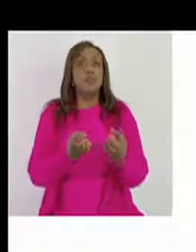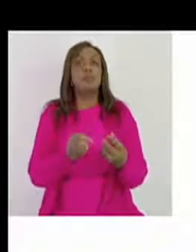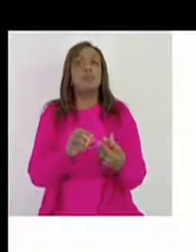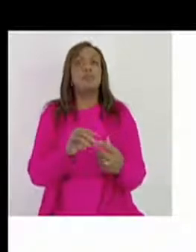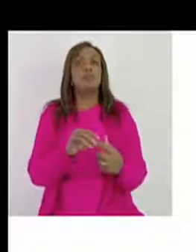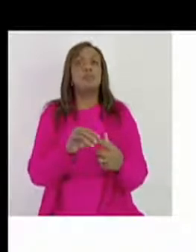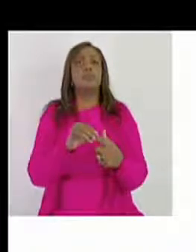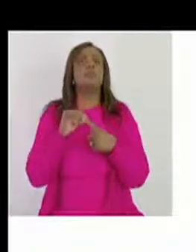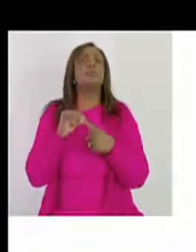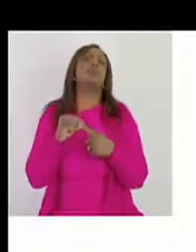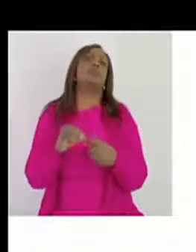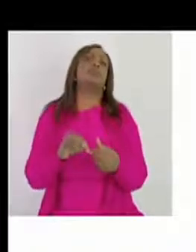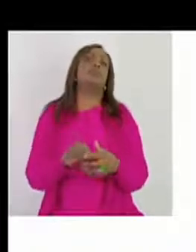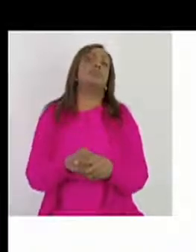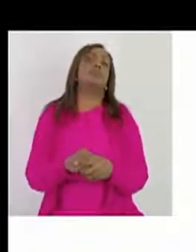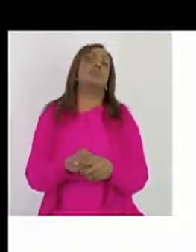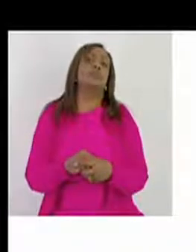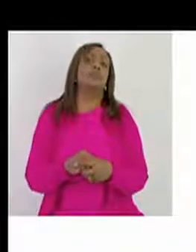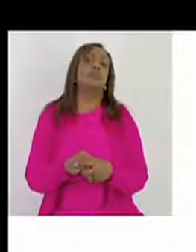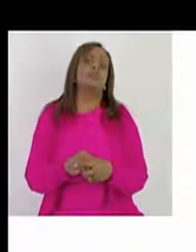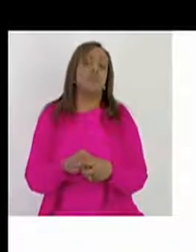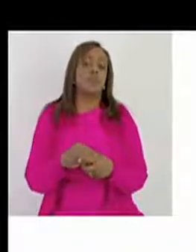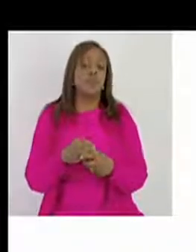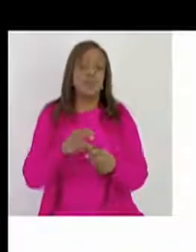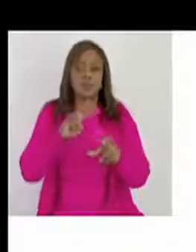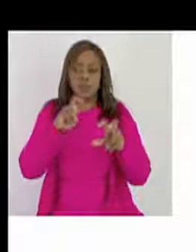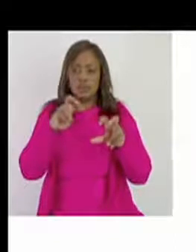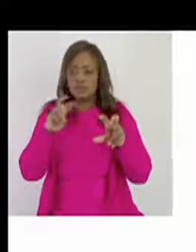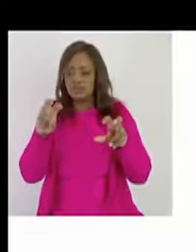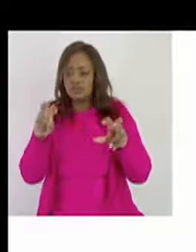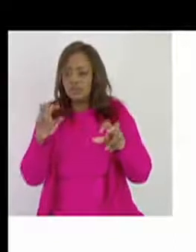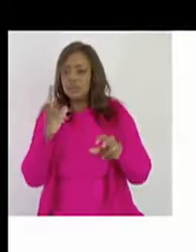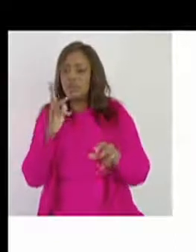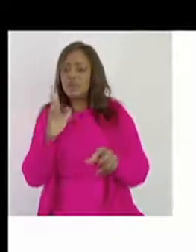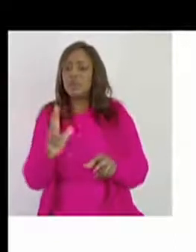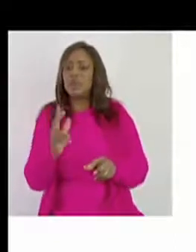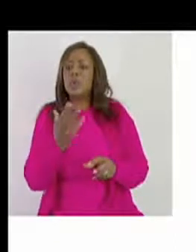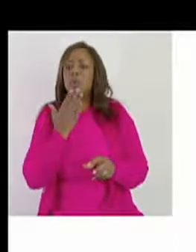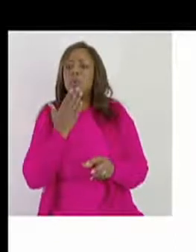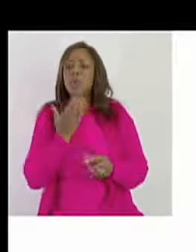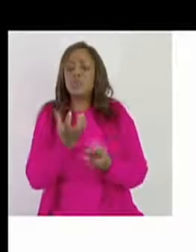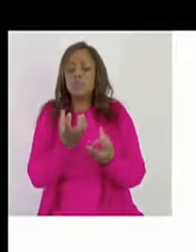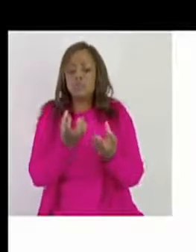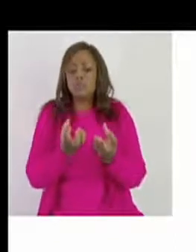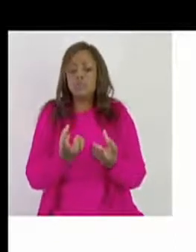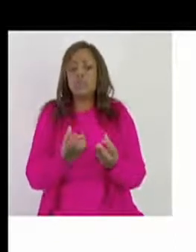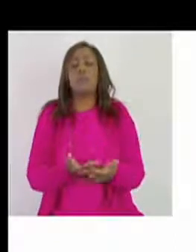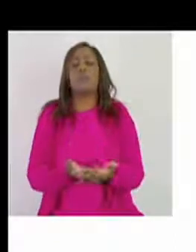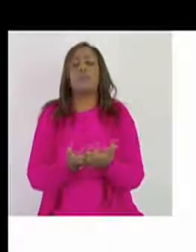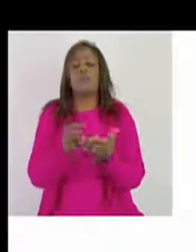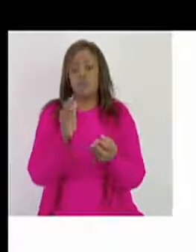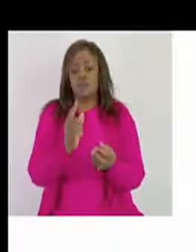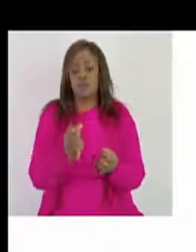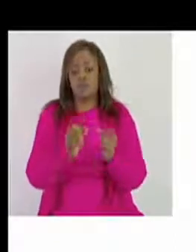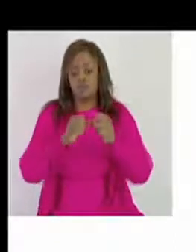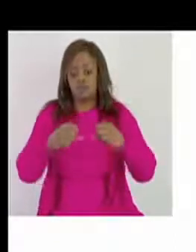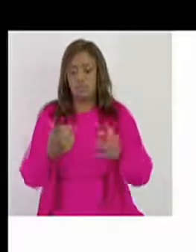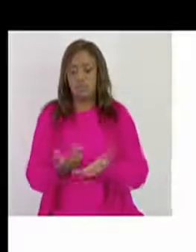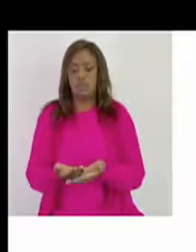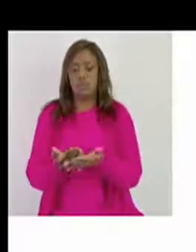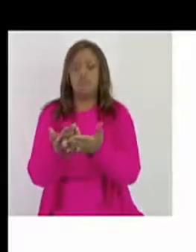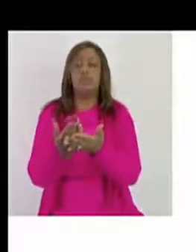Look around for friends with special needs around you and see how you can help them, even if it just